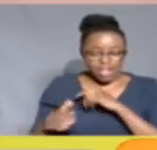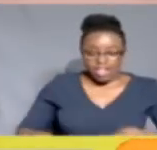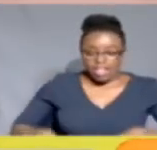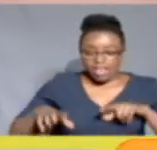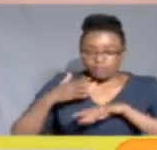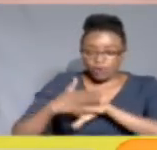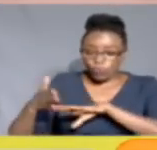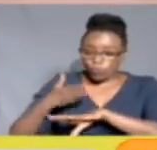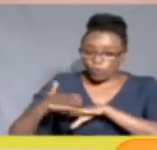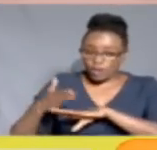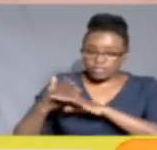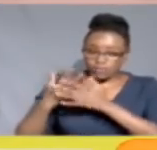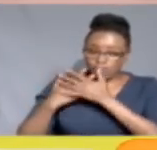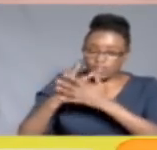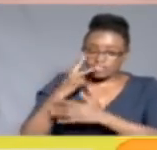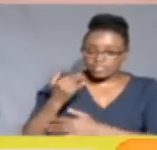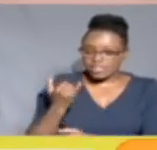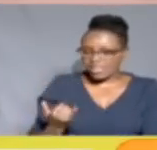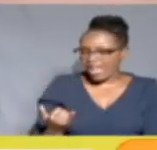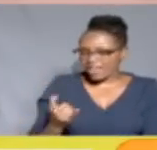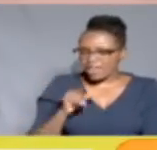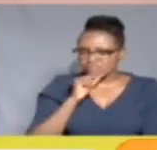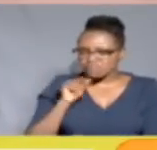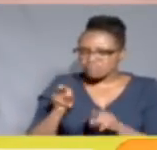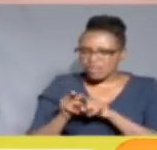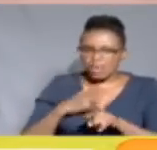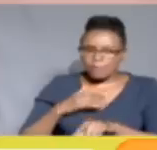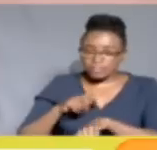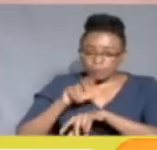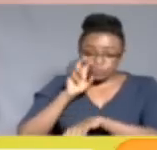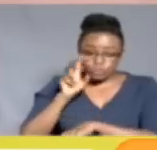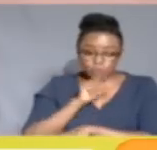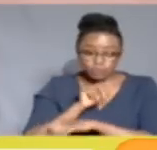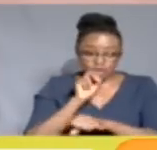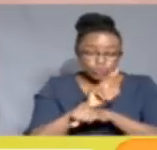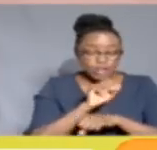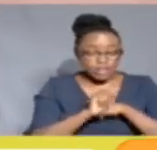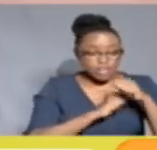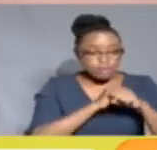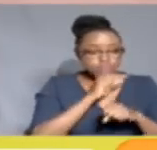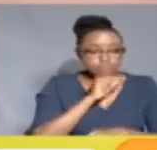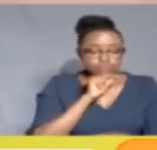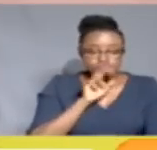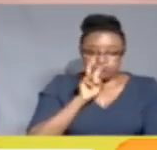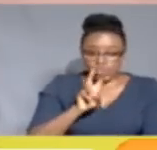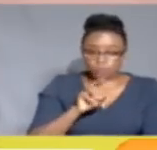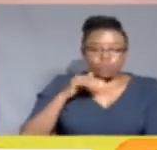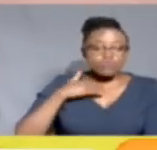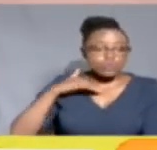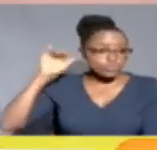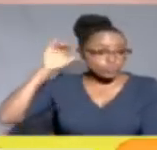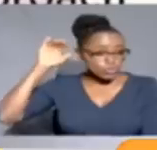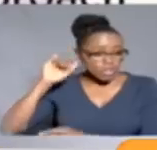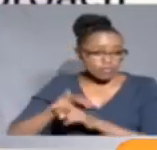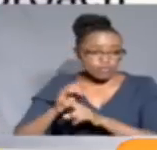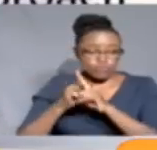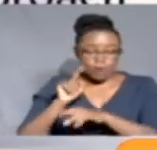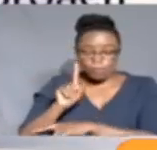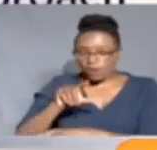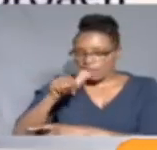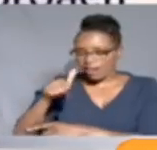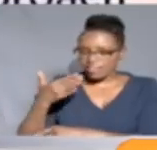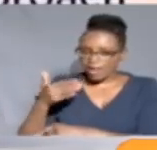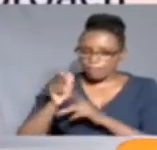wasted in prison. I'm seeing my little brother in him. And same thing when you saw that 12-year-old boy behind bars. I'd like to hear from one of the